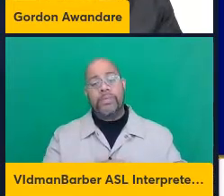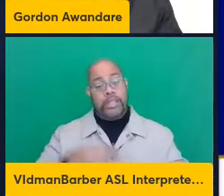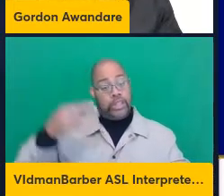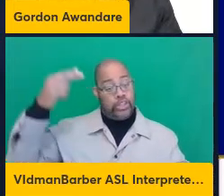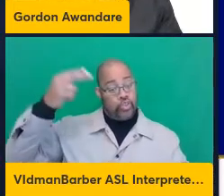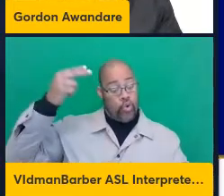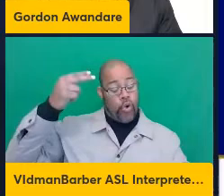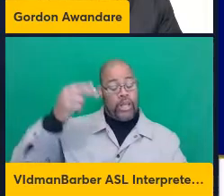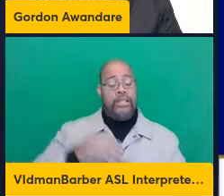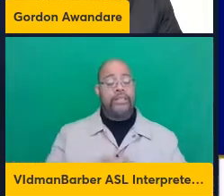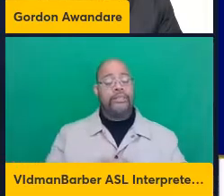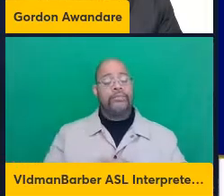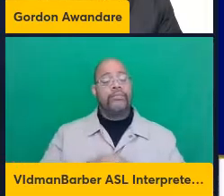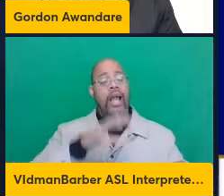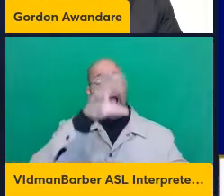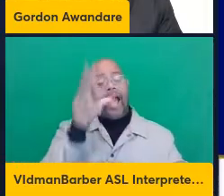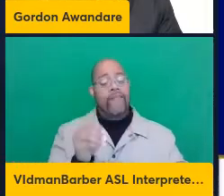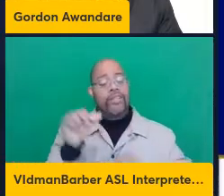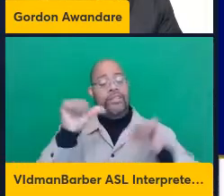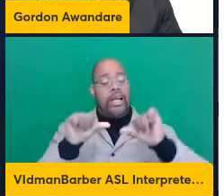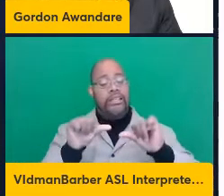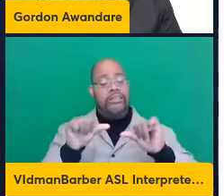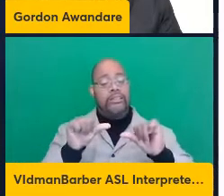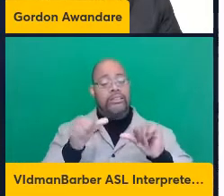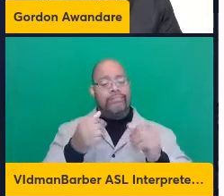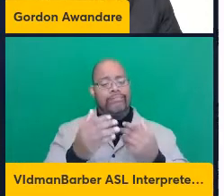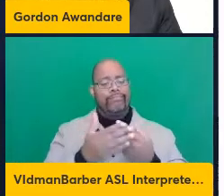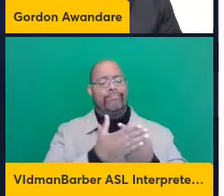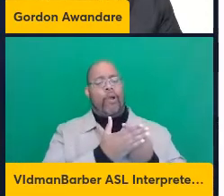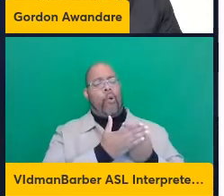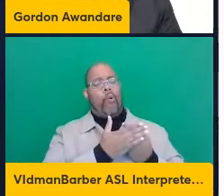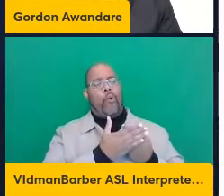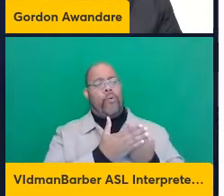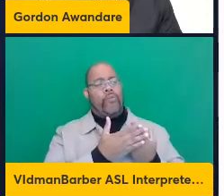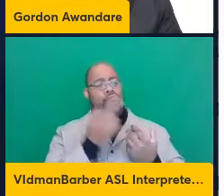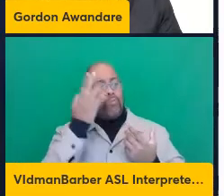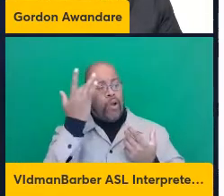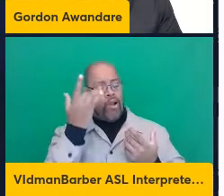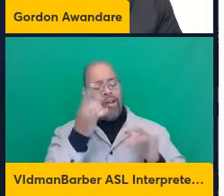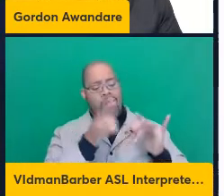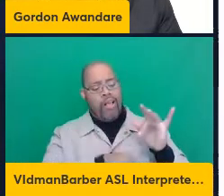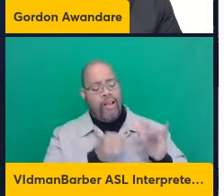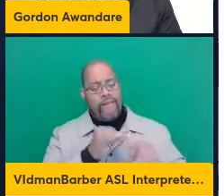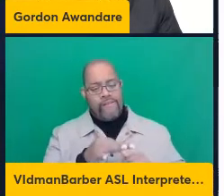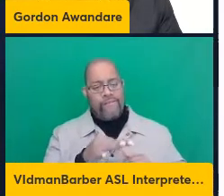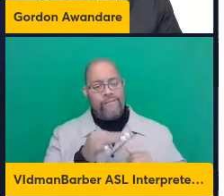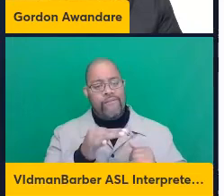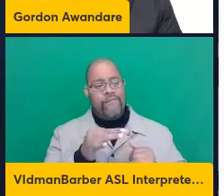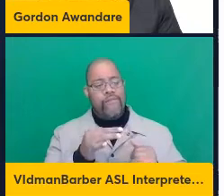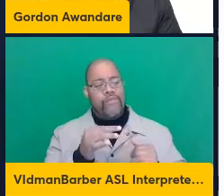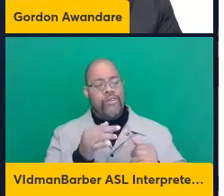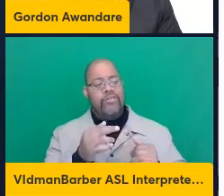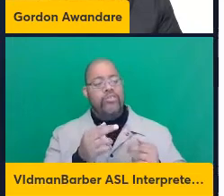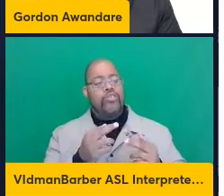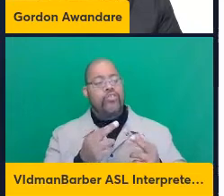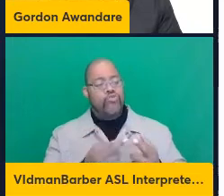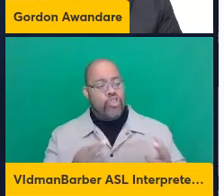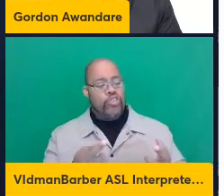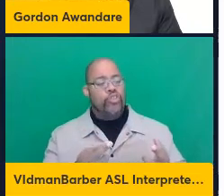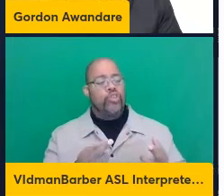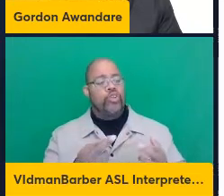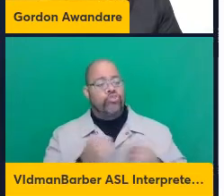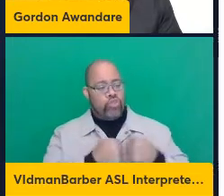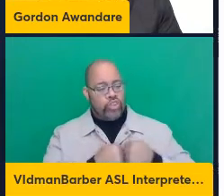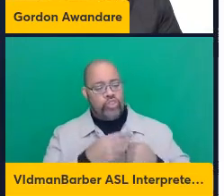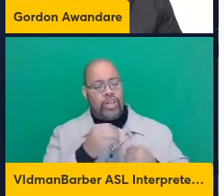historically, African science has been held back because of a lack of research infrastructure and expertise in